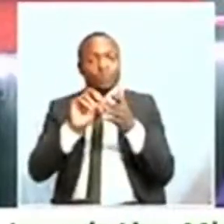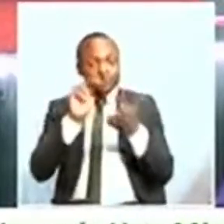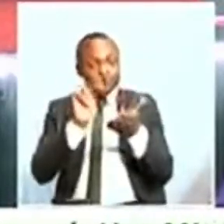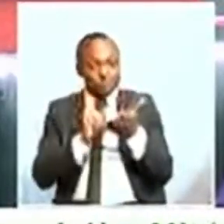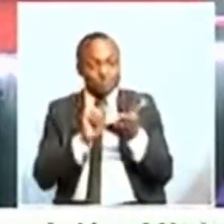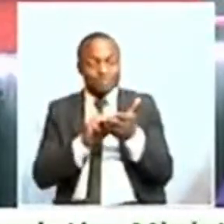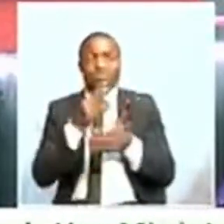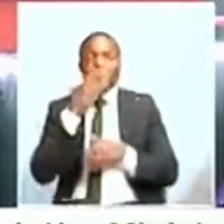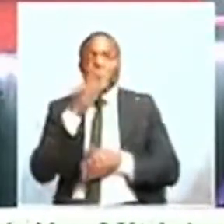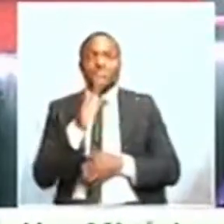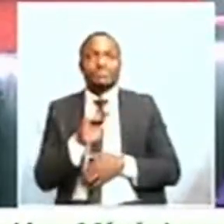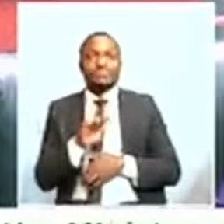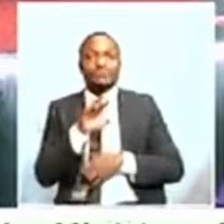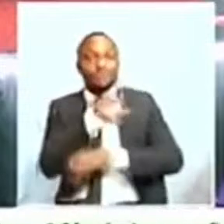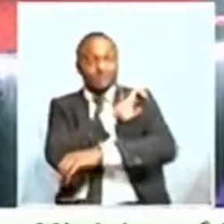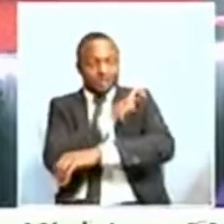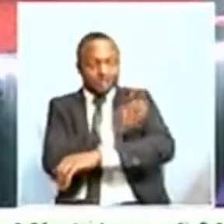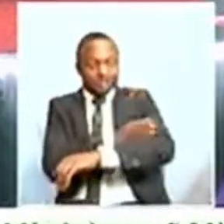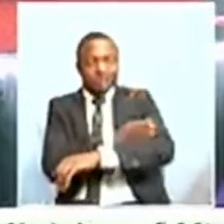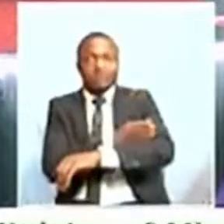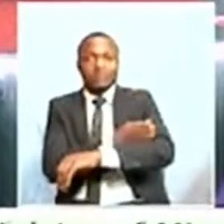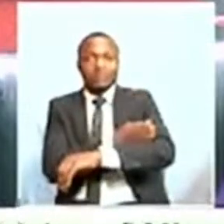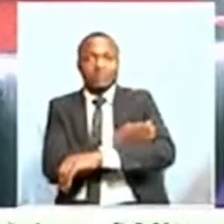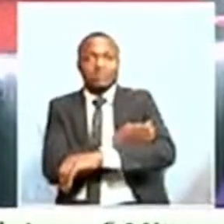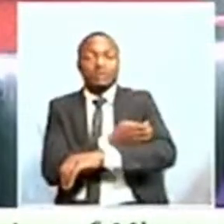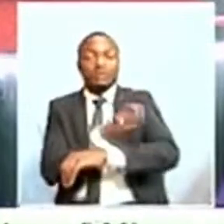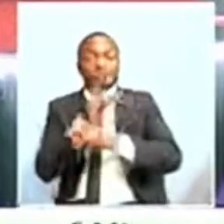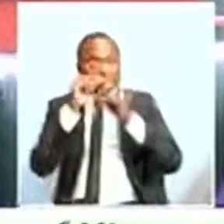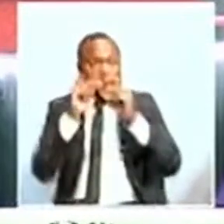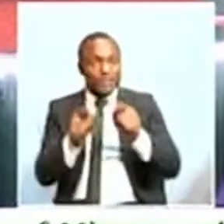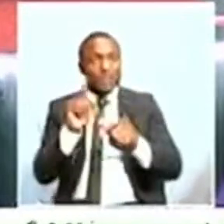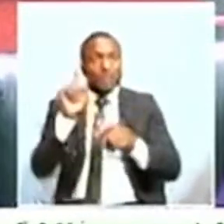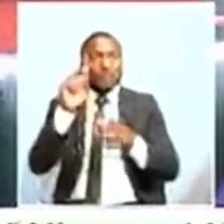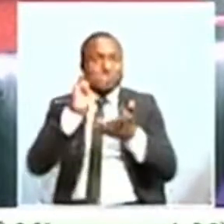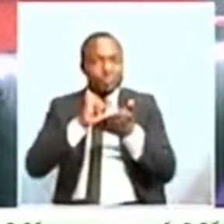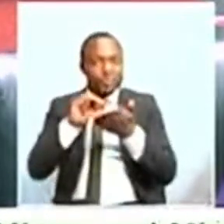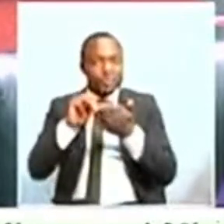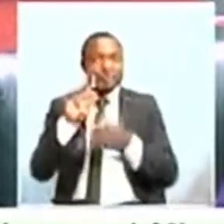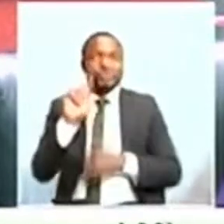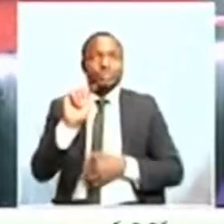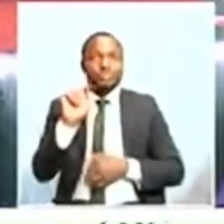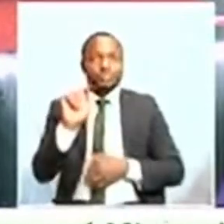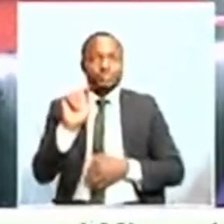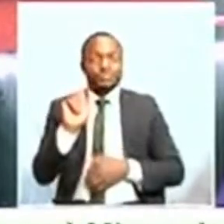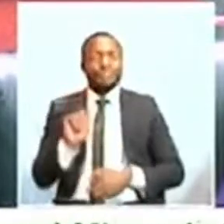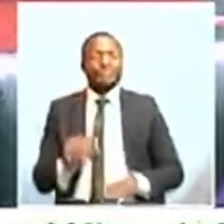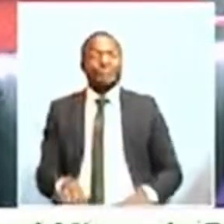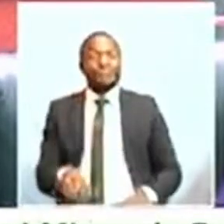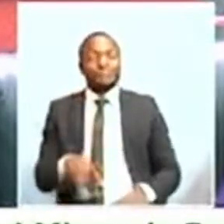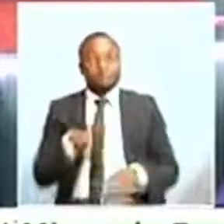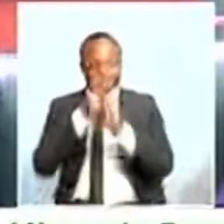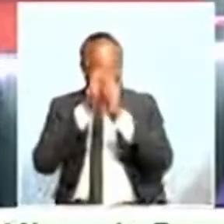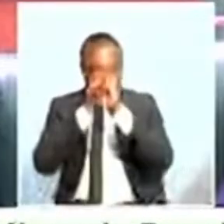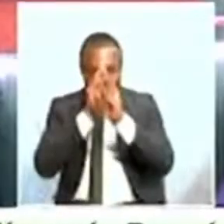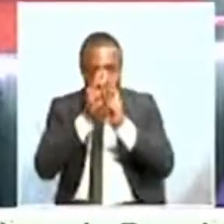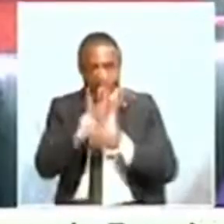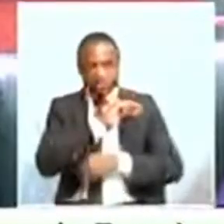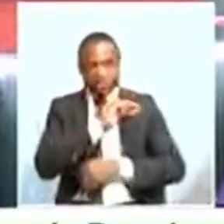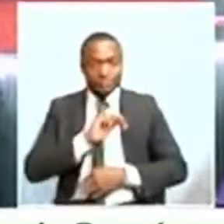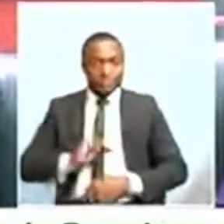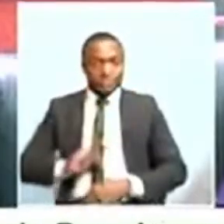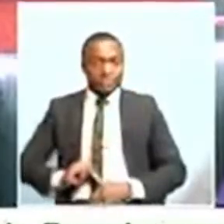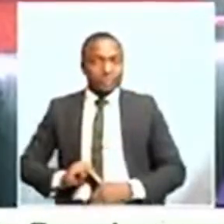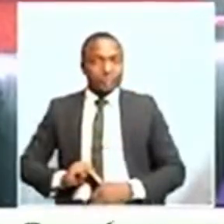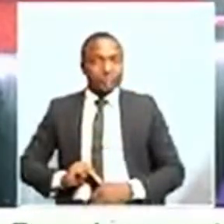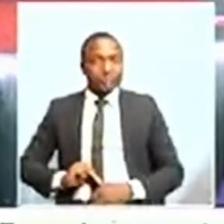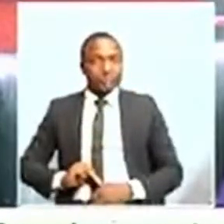very bad in terms of energy, we could have easily hit 1 million tons. And therefore, Honorable Member,